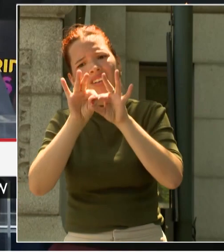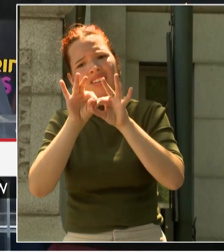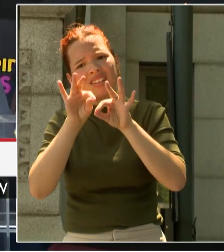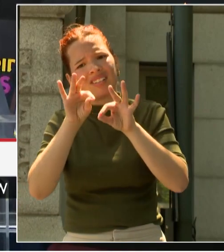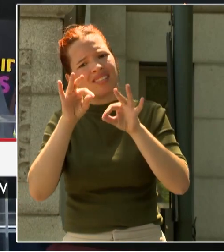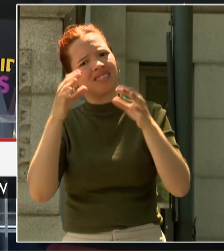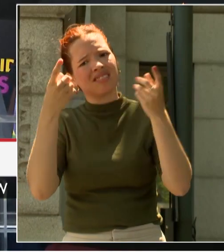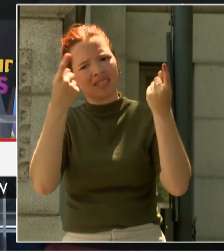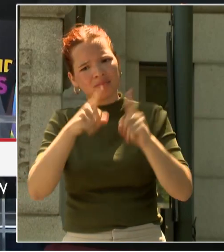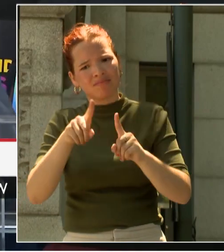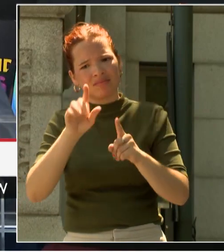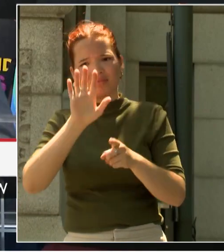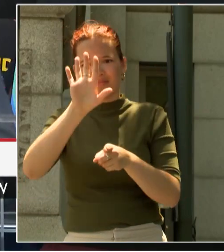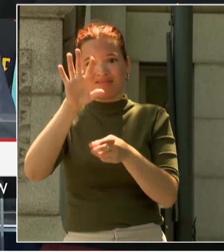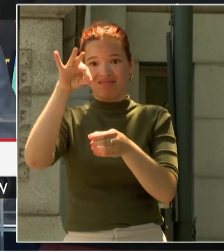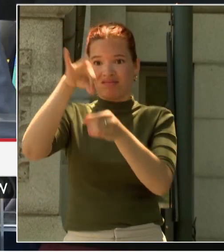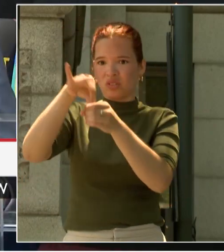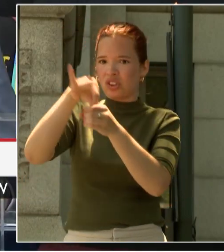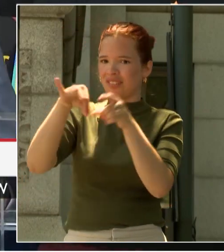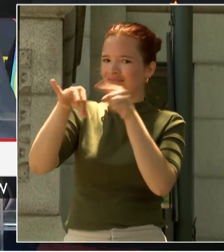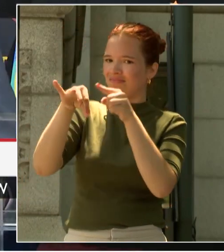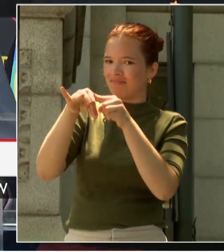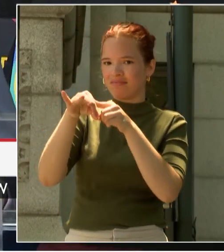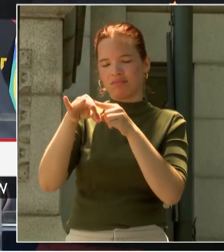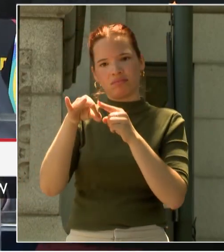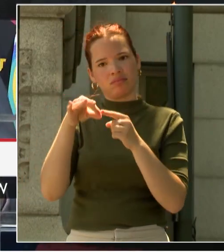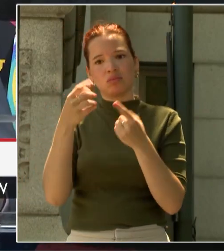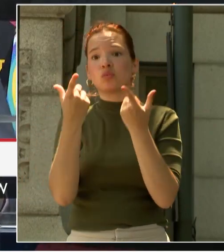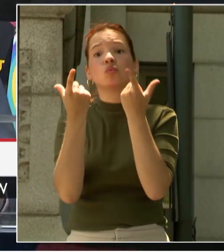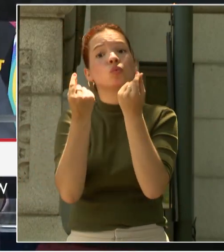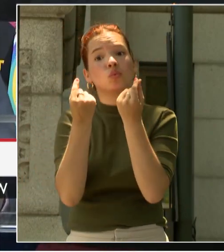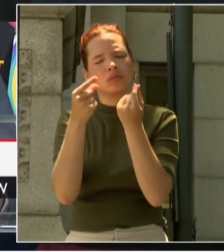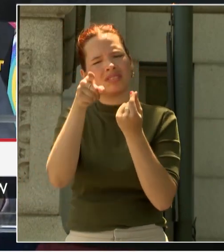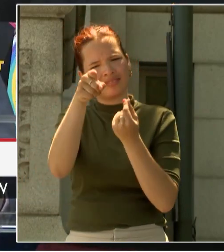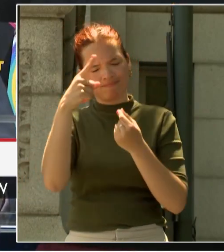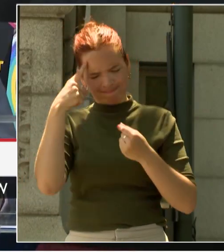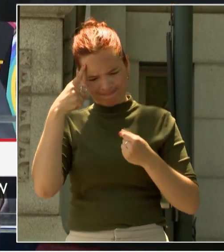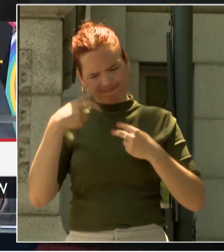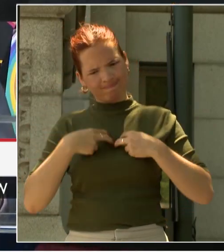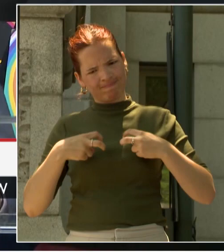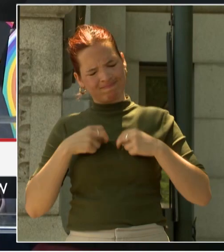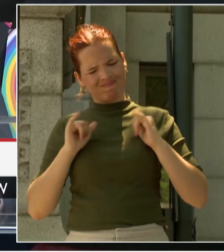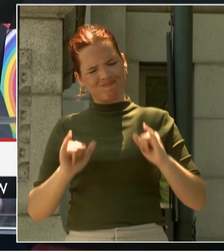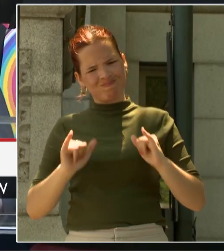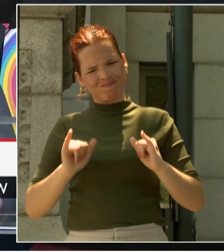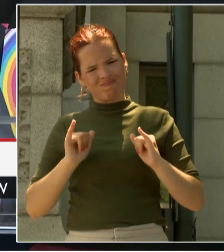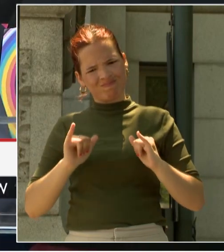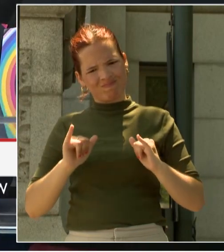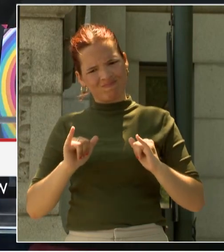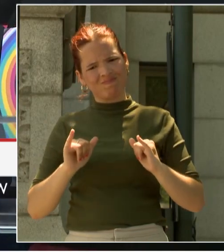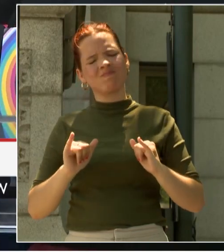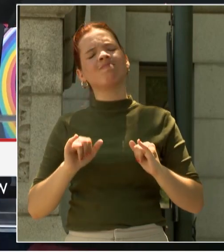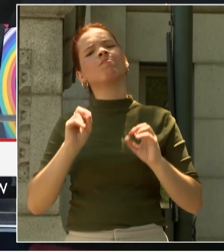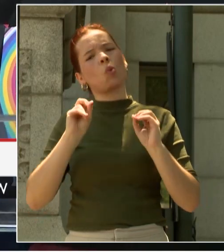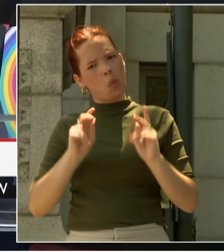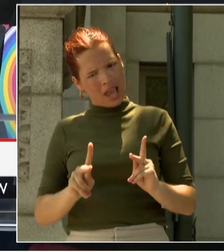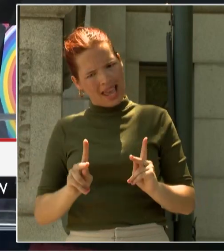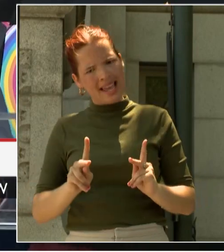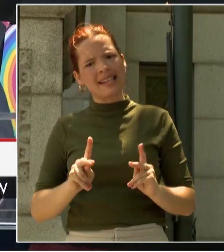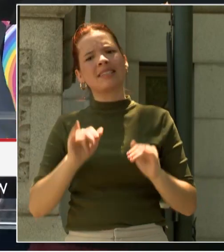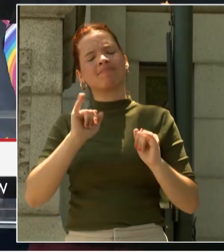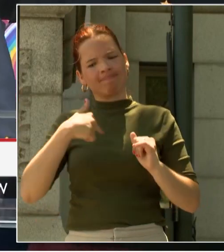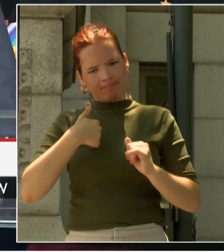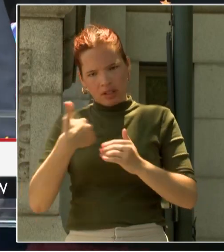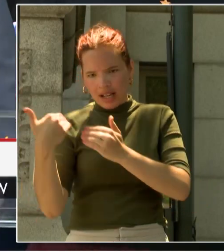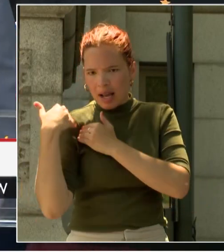elected officials need to also look internally. We have to have the courage to be accountable to ourselves and to acknowledge where we have our